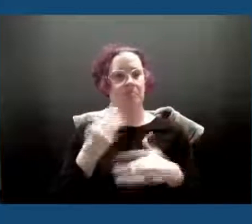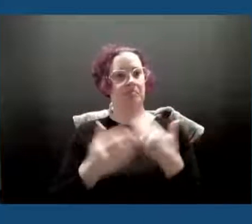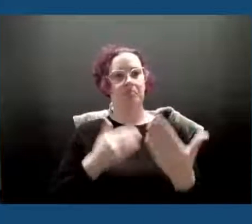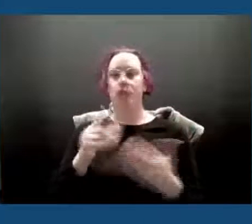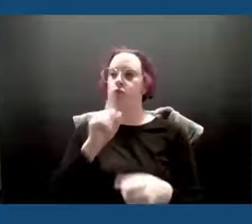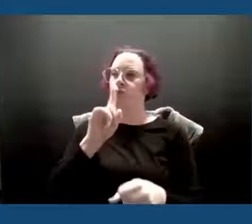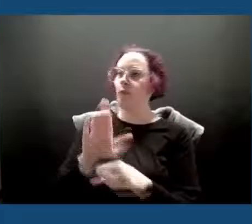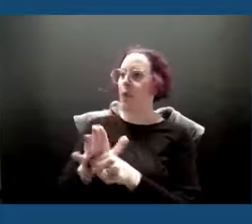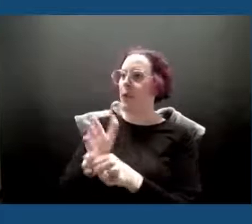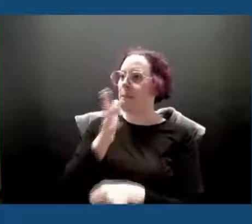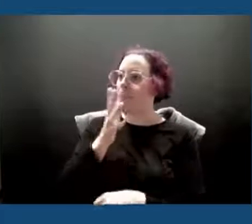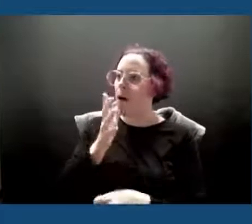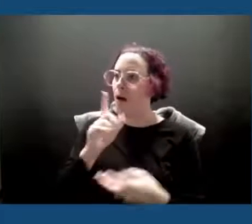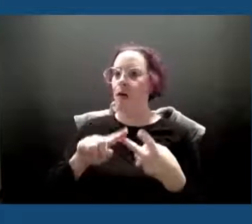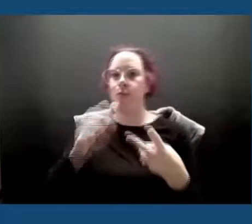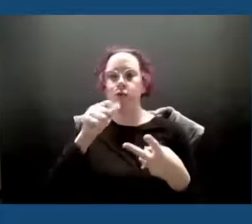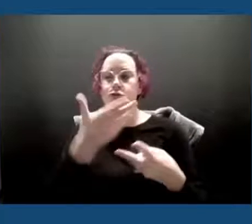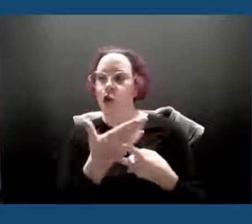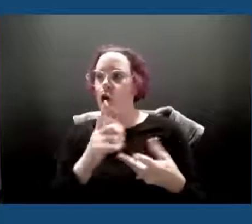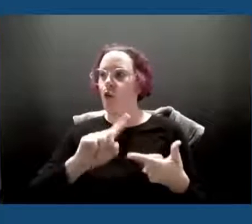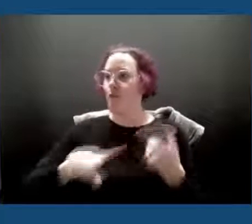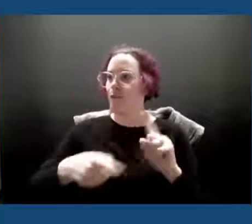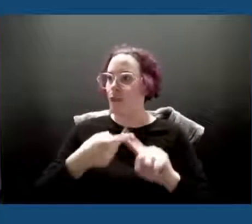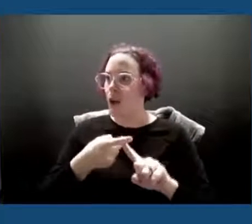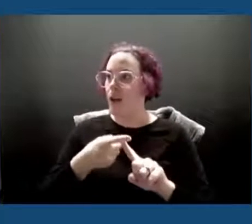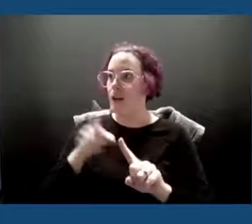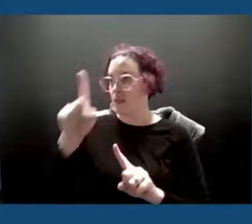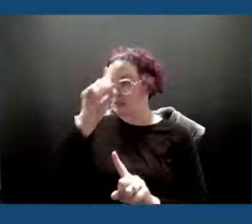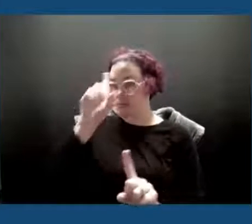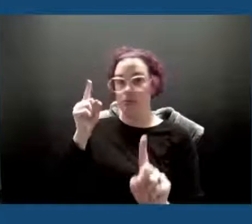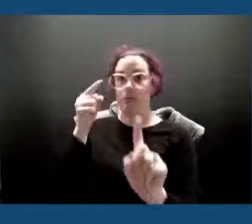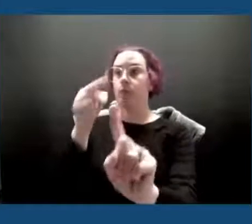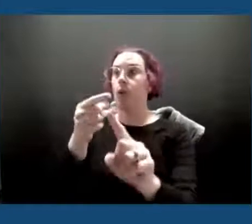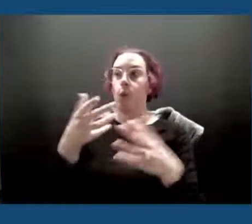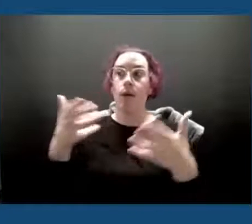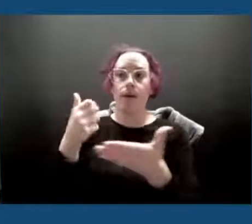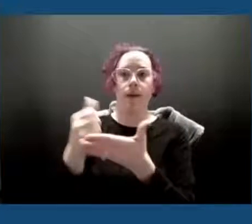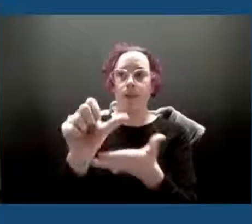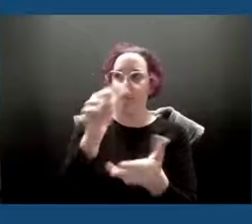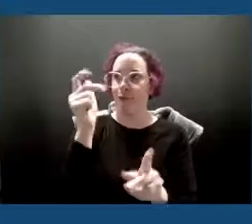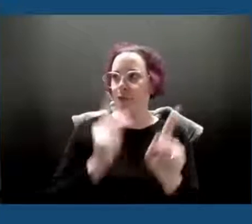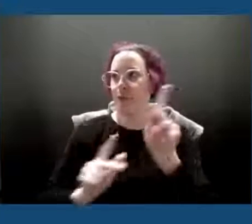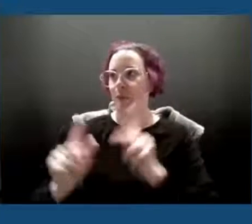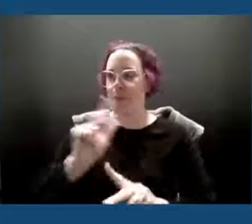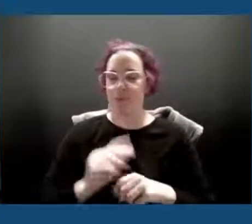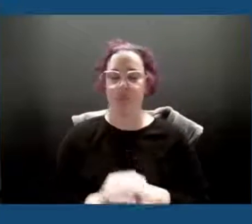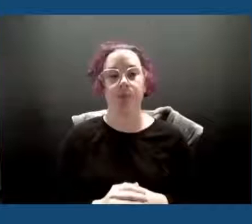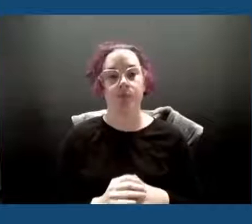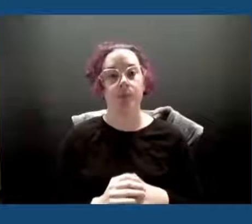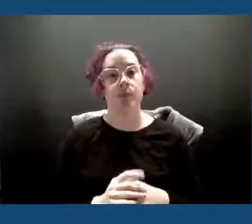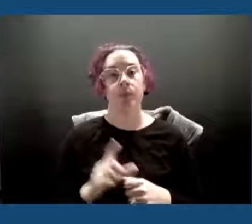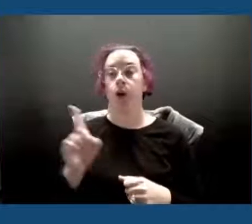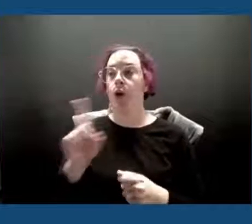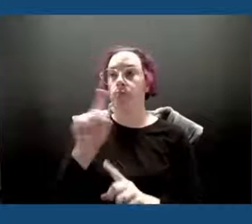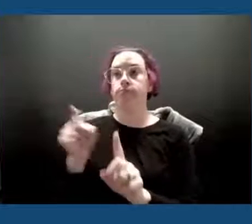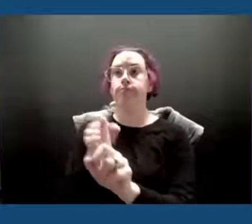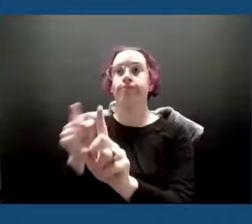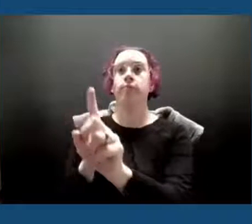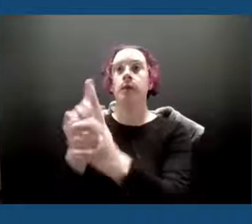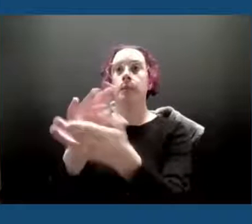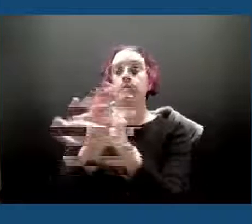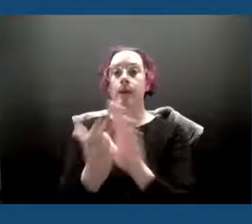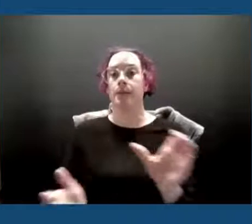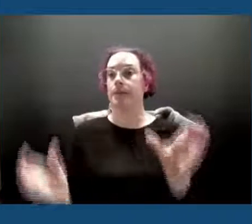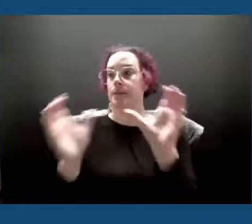mother, daughter, and friend who dedicated herself to helping others. She was on the path to becoming a certified substance